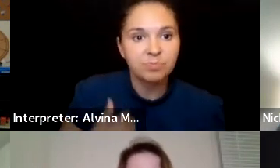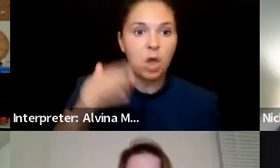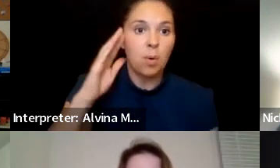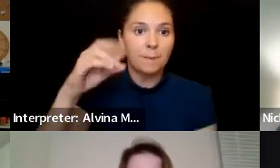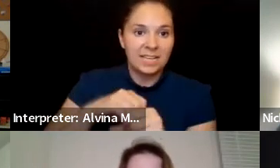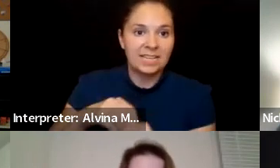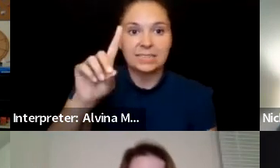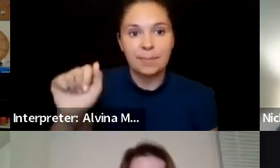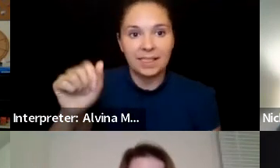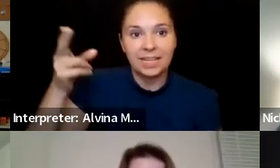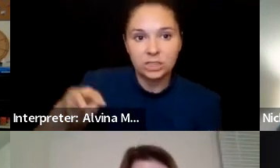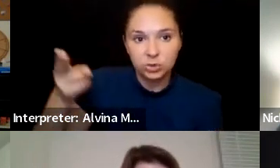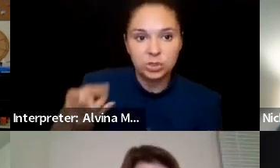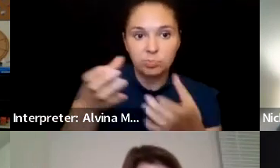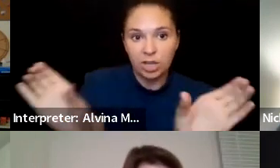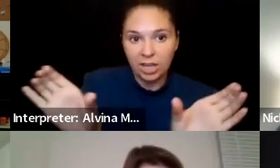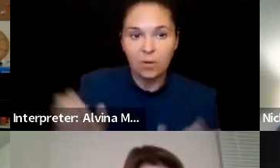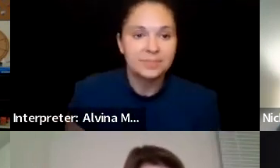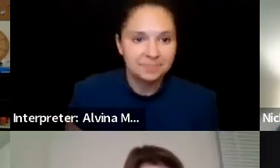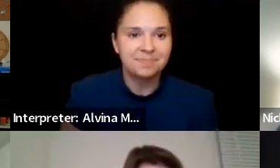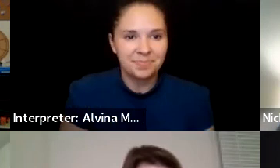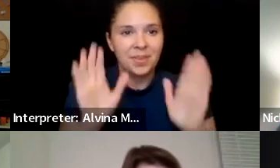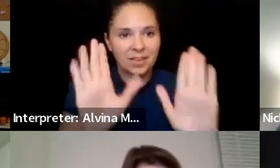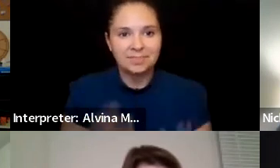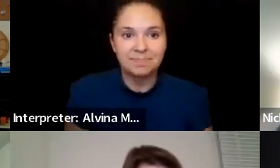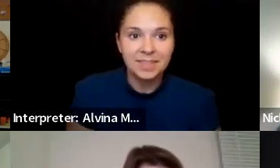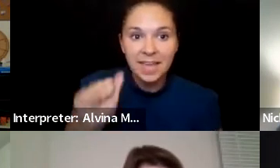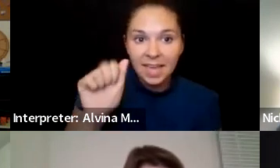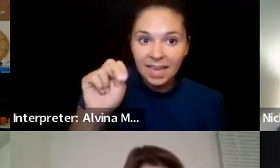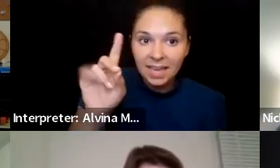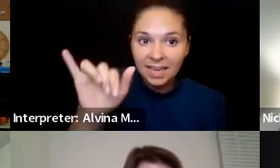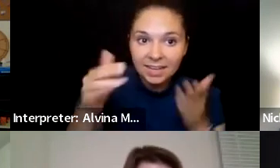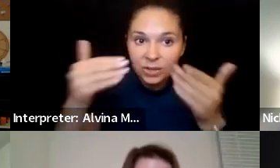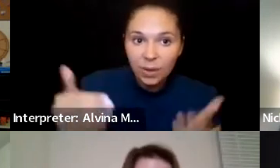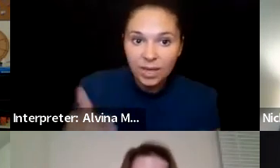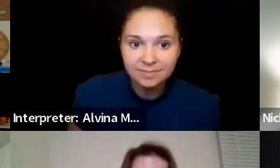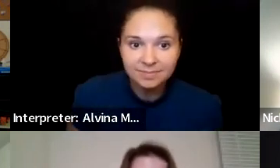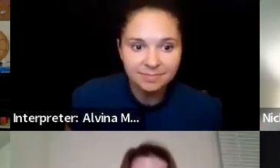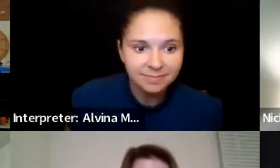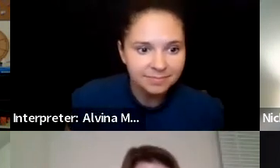room. Yes. Awesome. All right. Andy, go ahead.